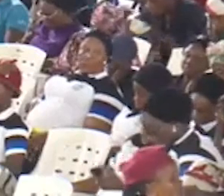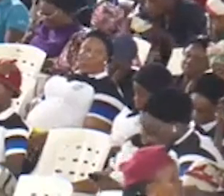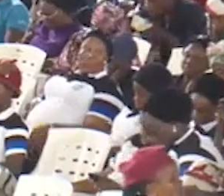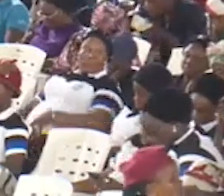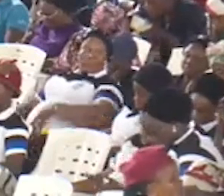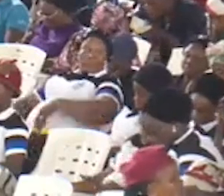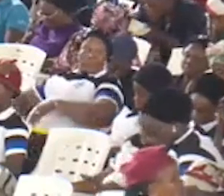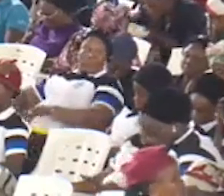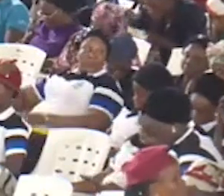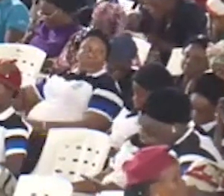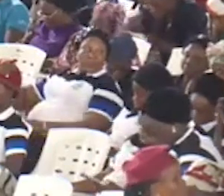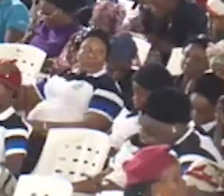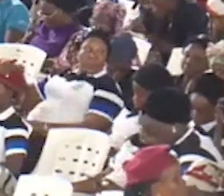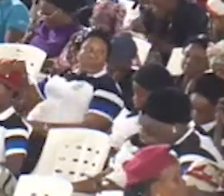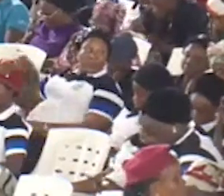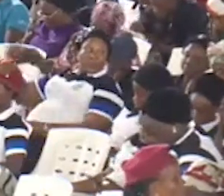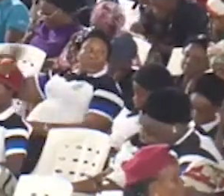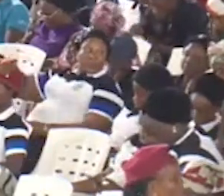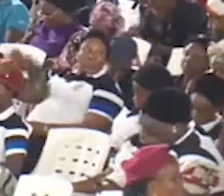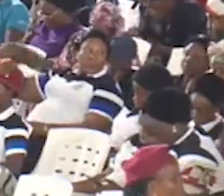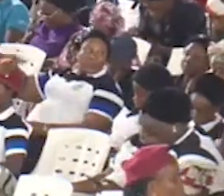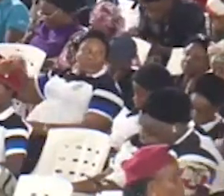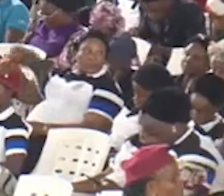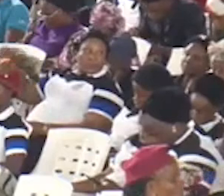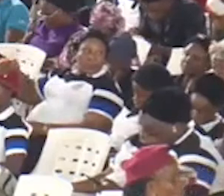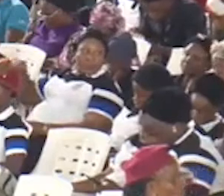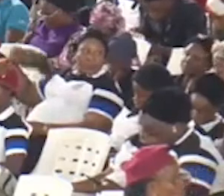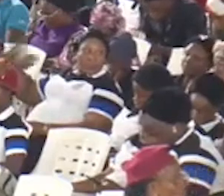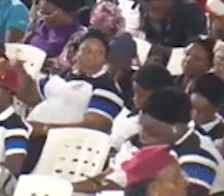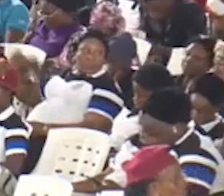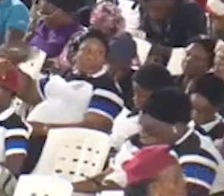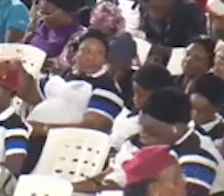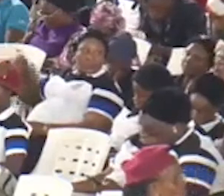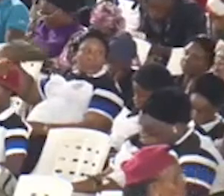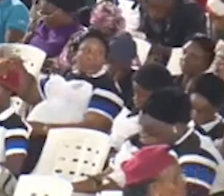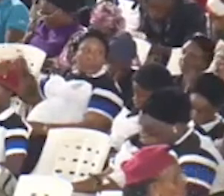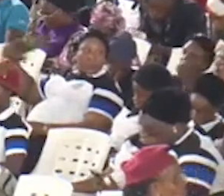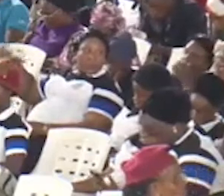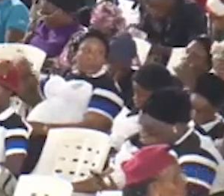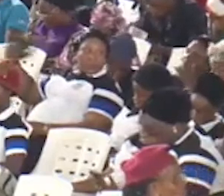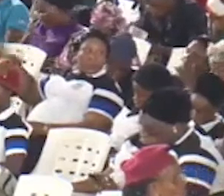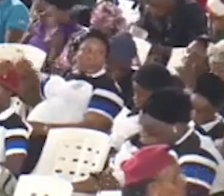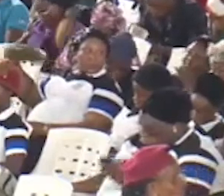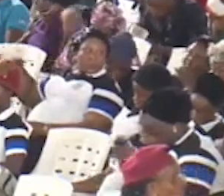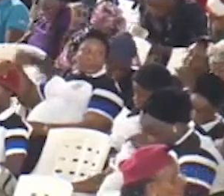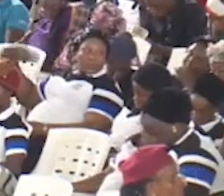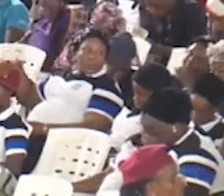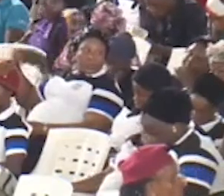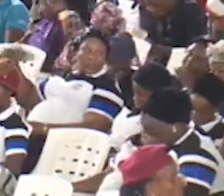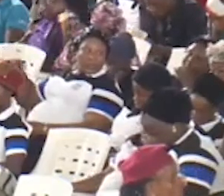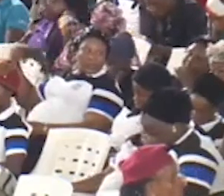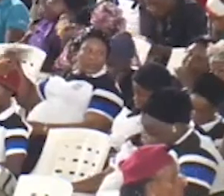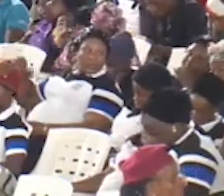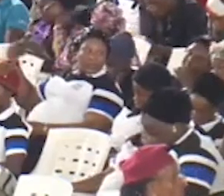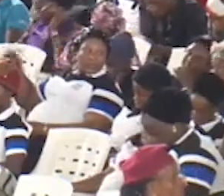refuel? Number one, when you are in constant use of the power that God has given